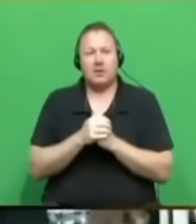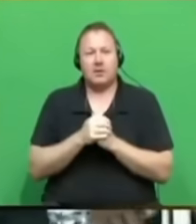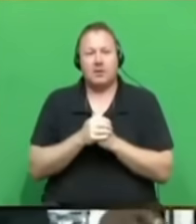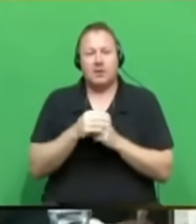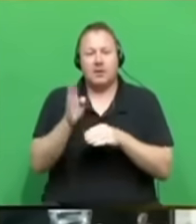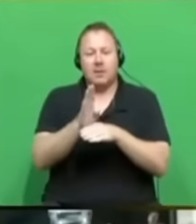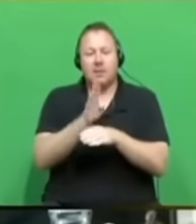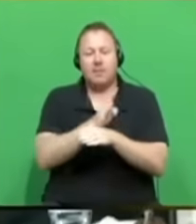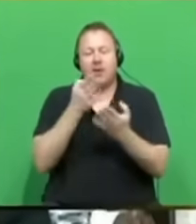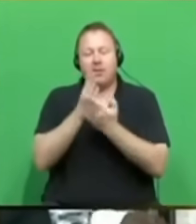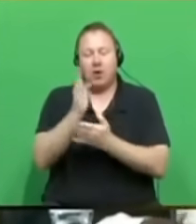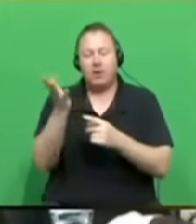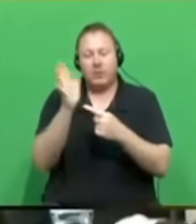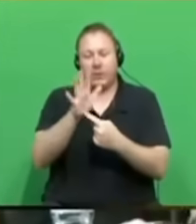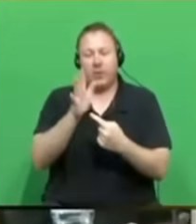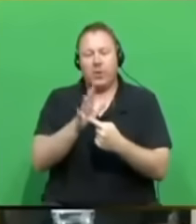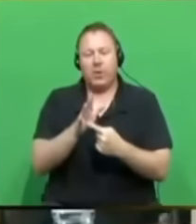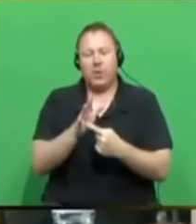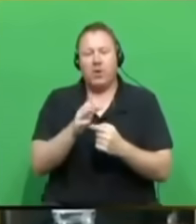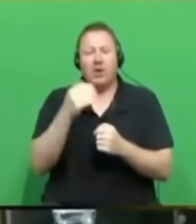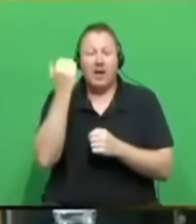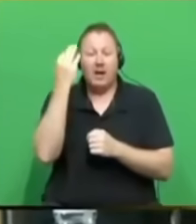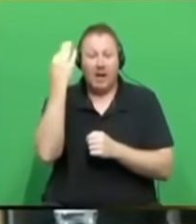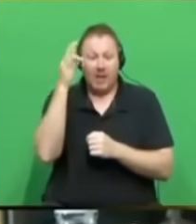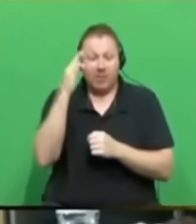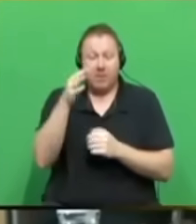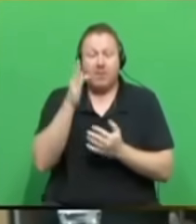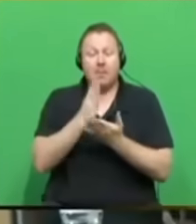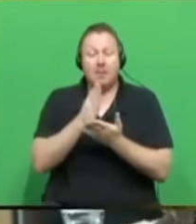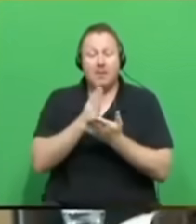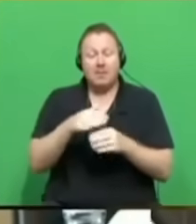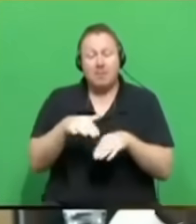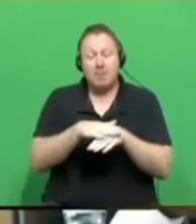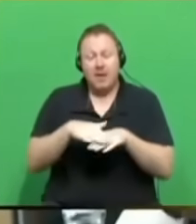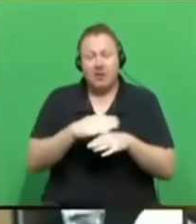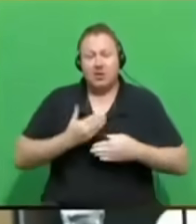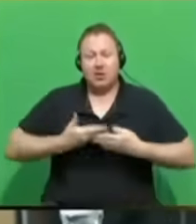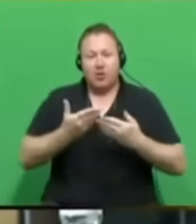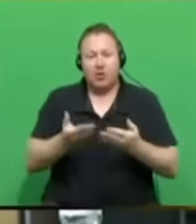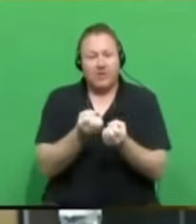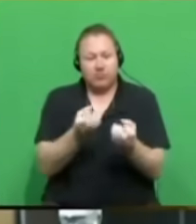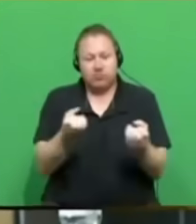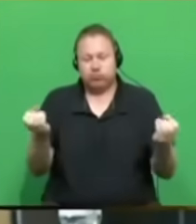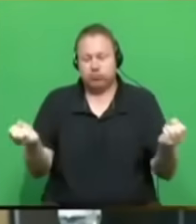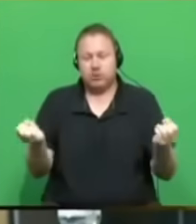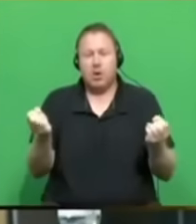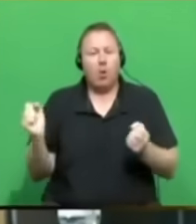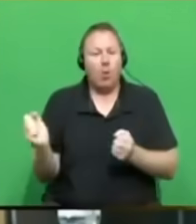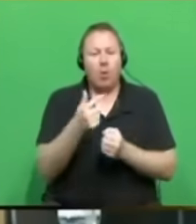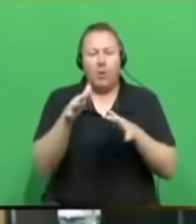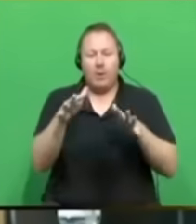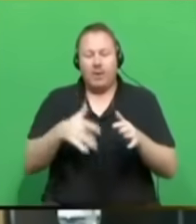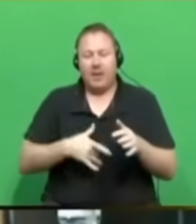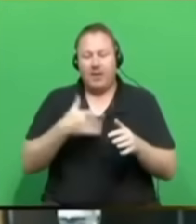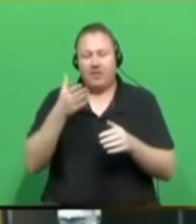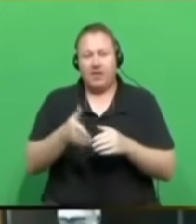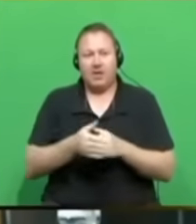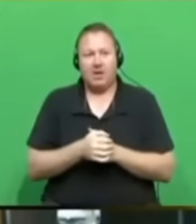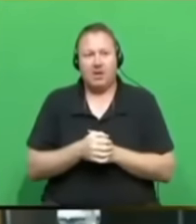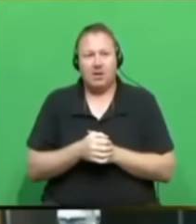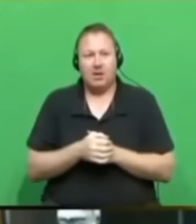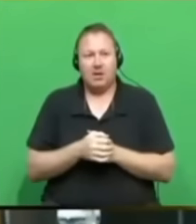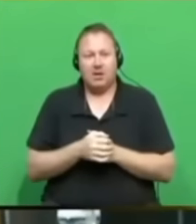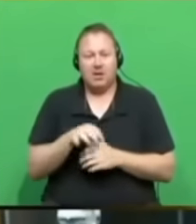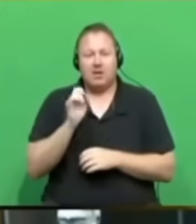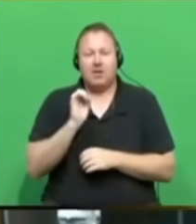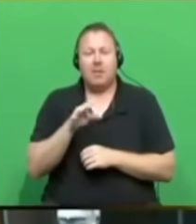of Rights, which obliges the government to provide the basic services to all those who live in it. The painful reality of the